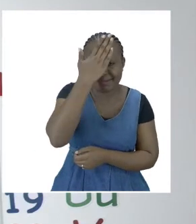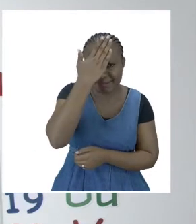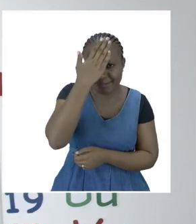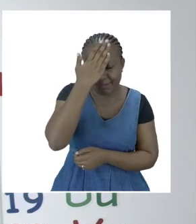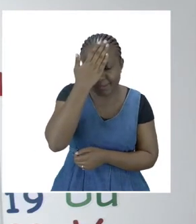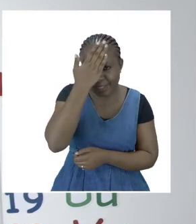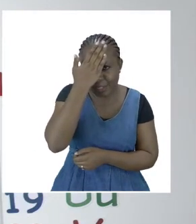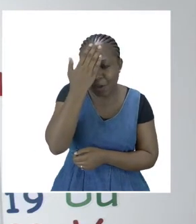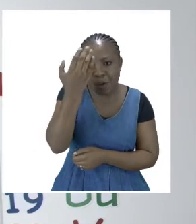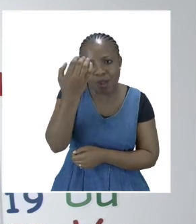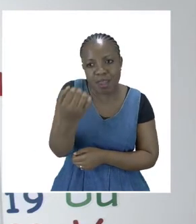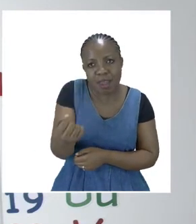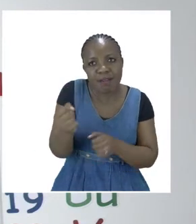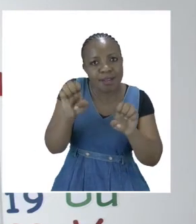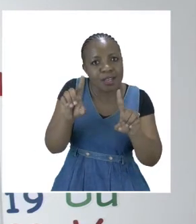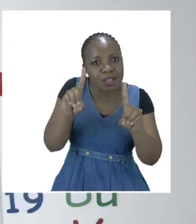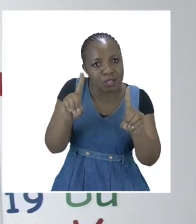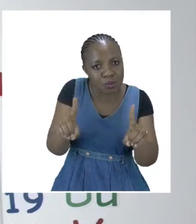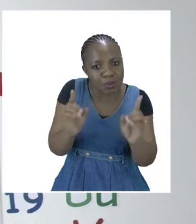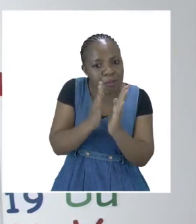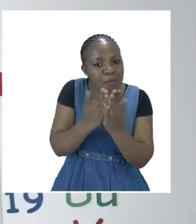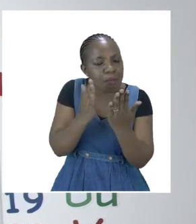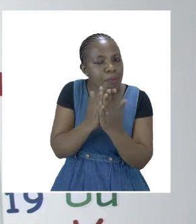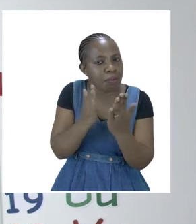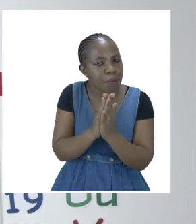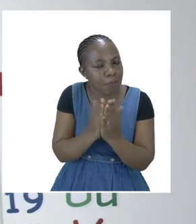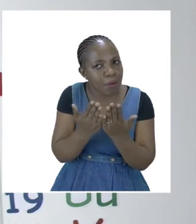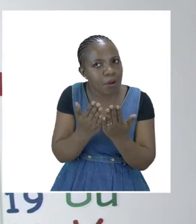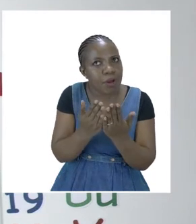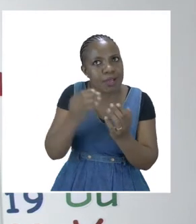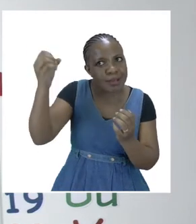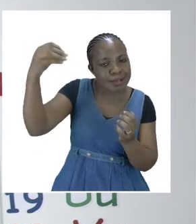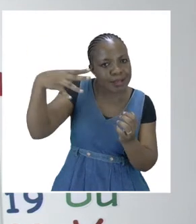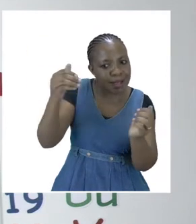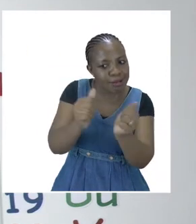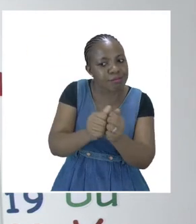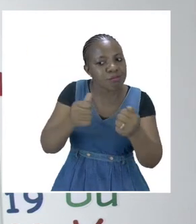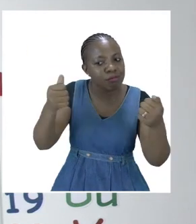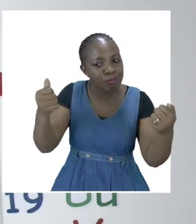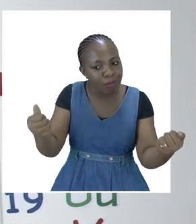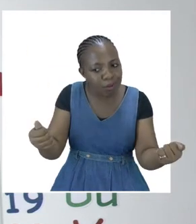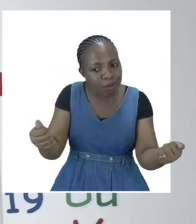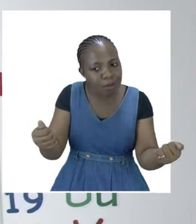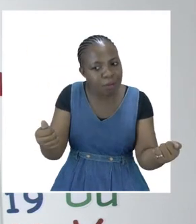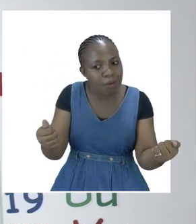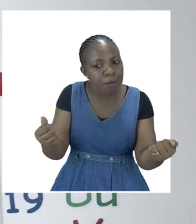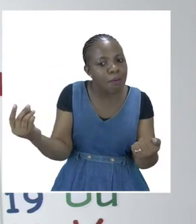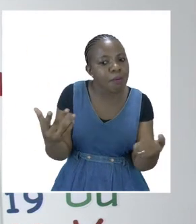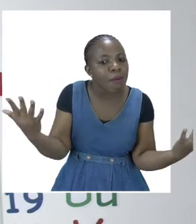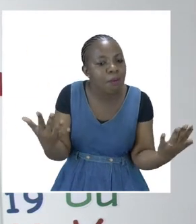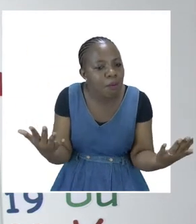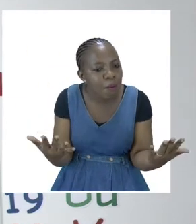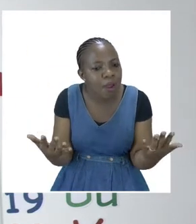booklet in our daily newspaper, street sales, or at your school every Monday